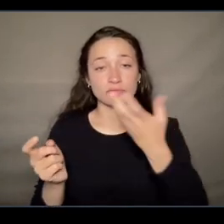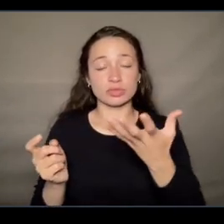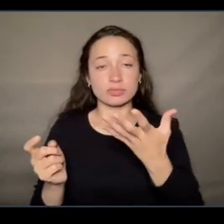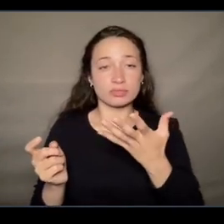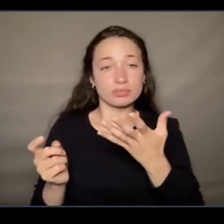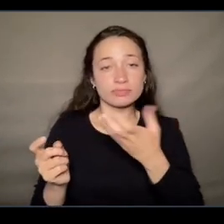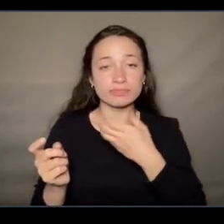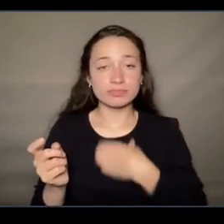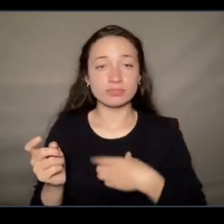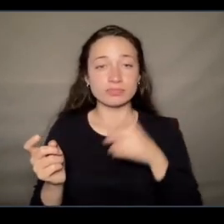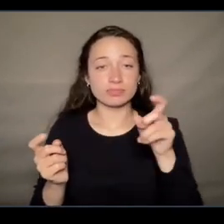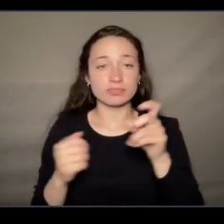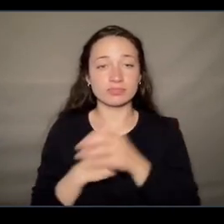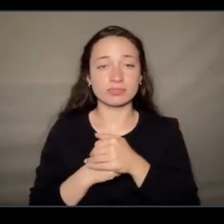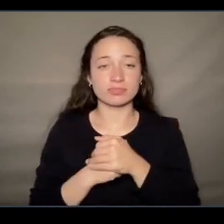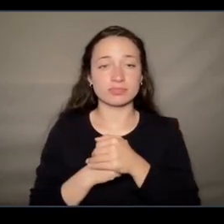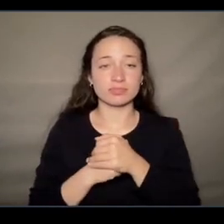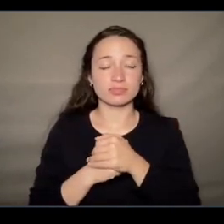poetry?